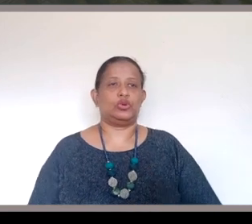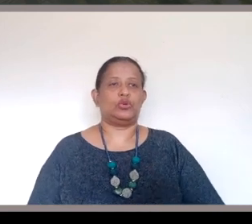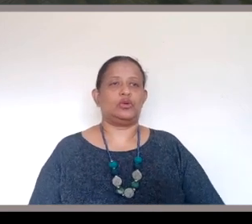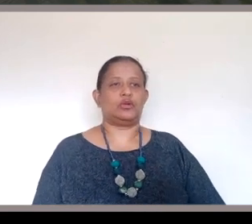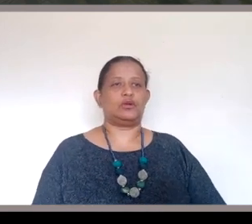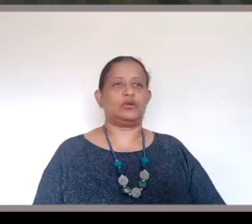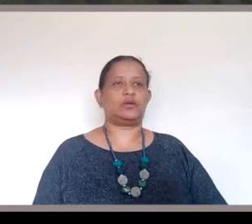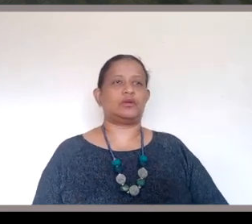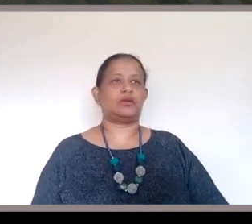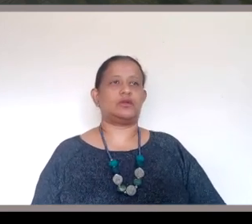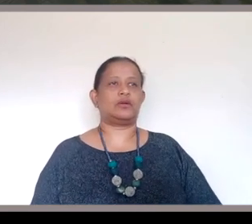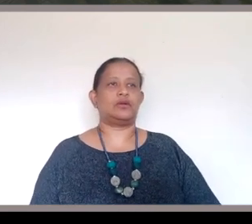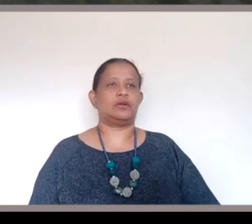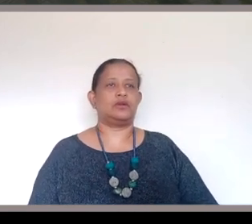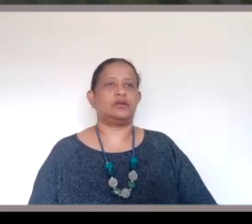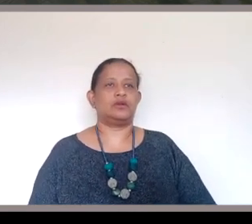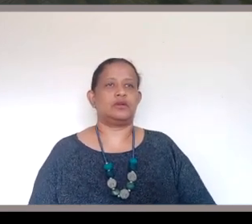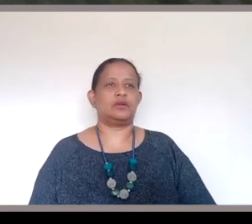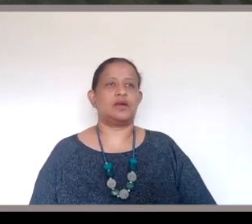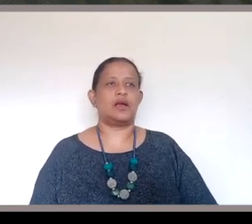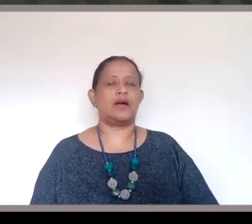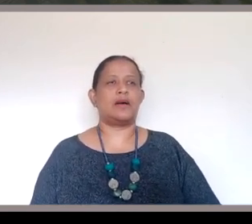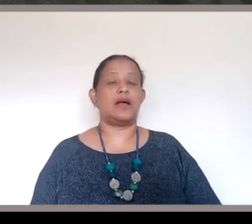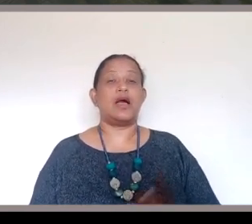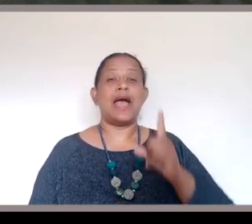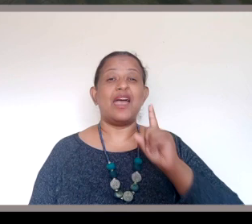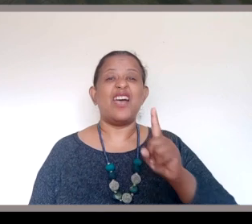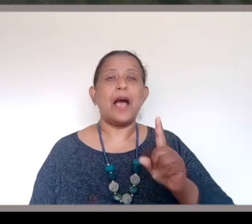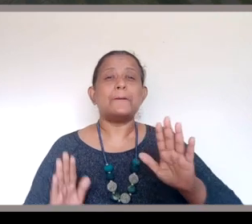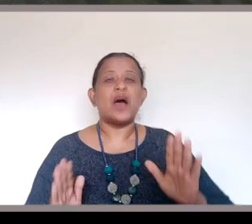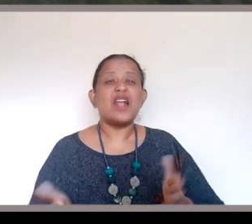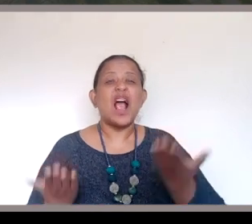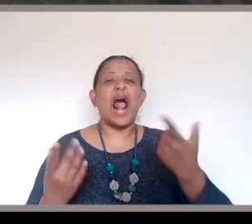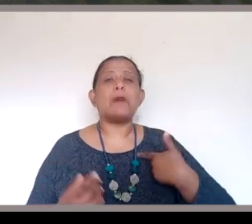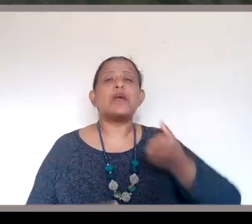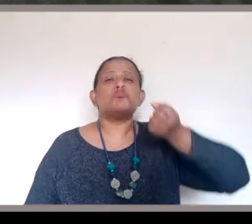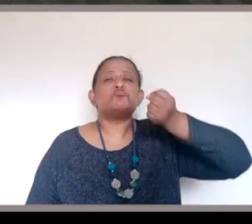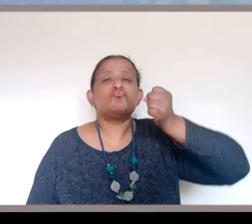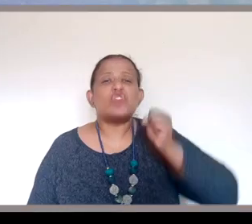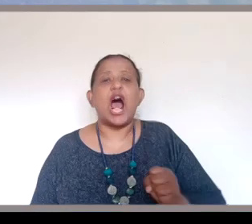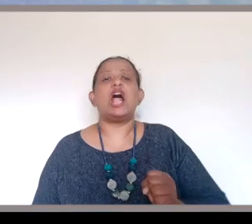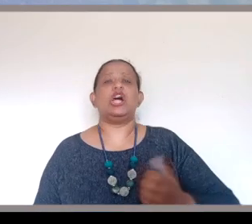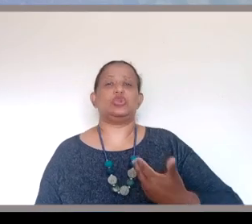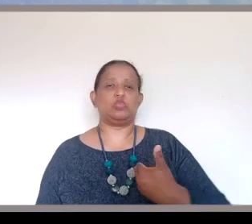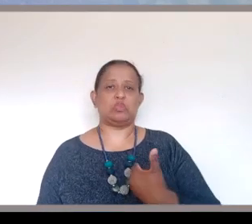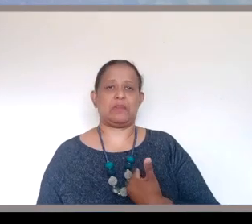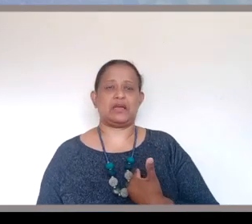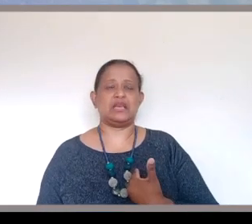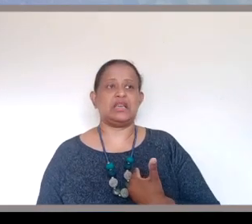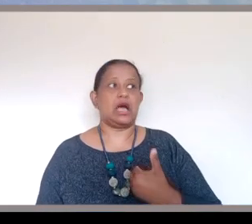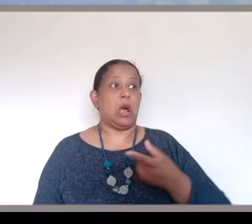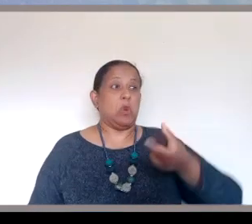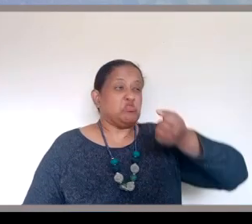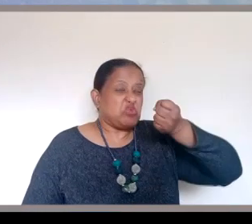James 1:15, the first part of that verse says, these desires give birth to sinful actions. What begins in your mind